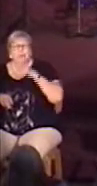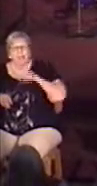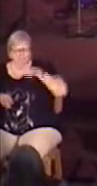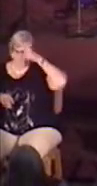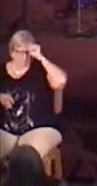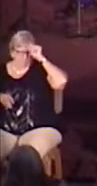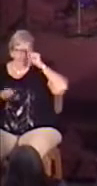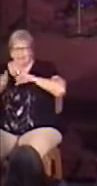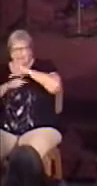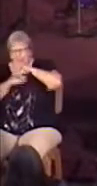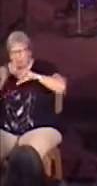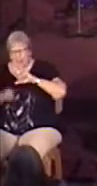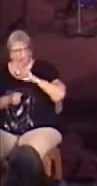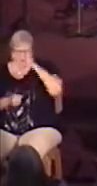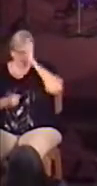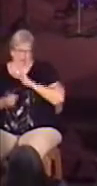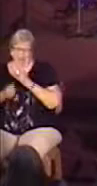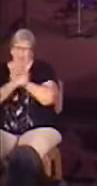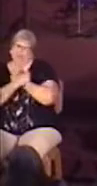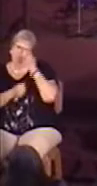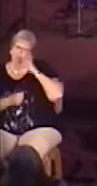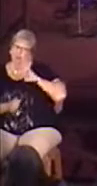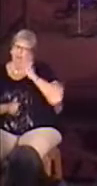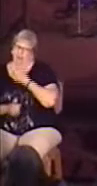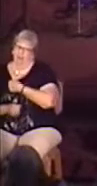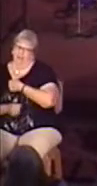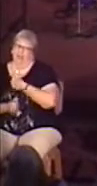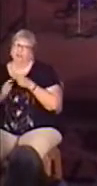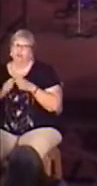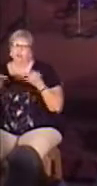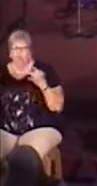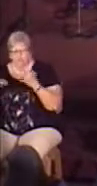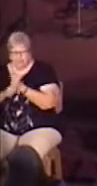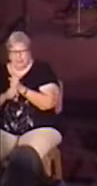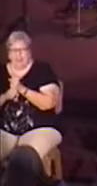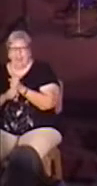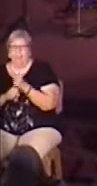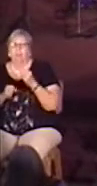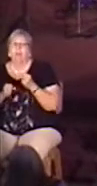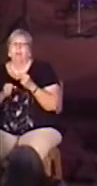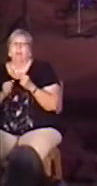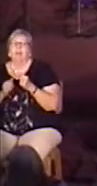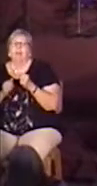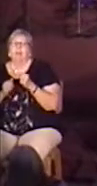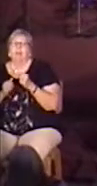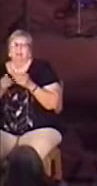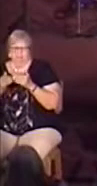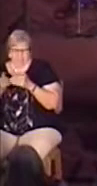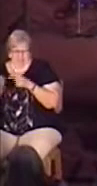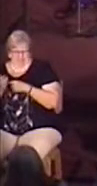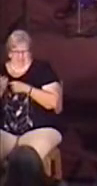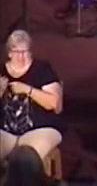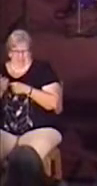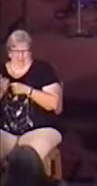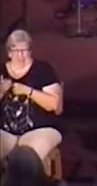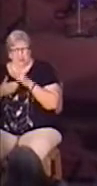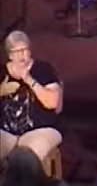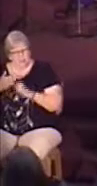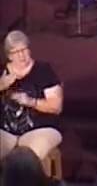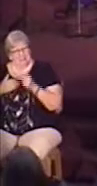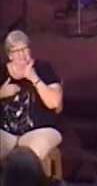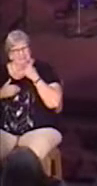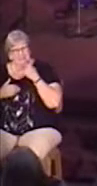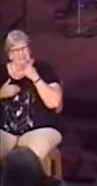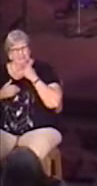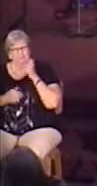for us. And so if I could recap before we really talk about unity, it is simply this. Humility says, I